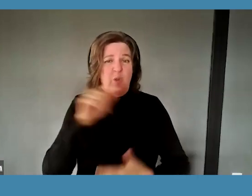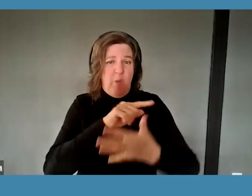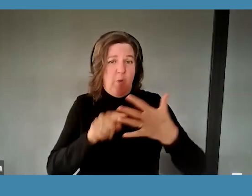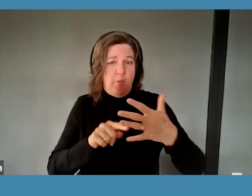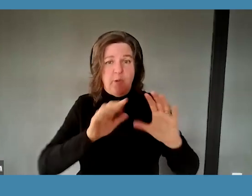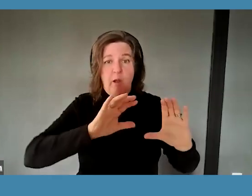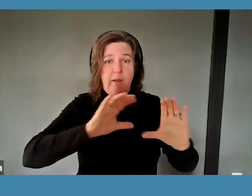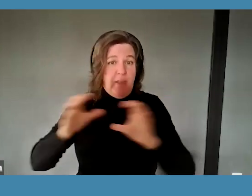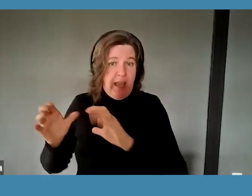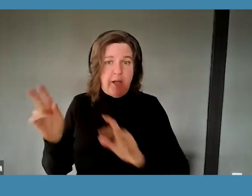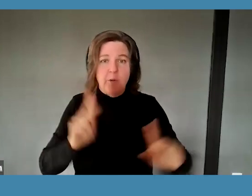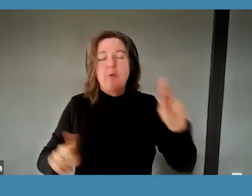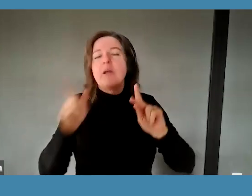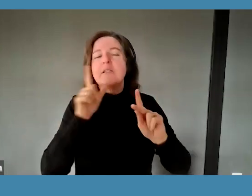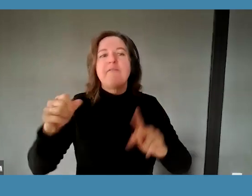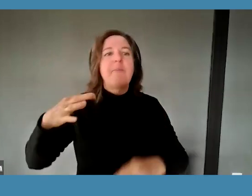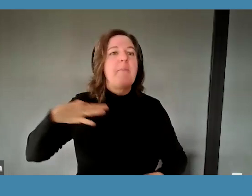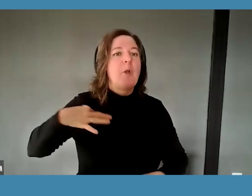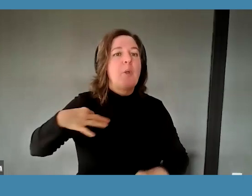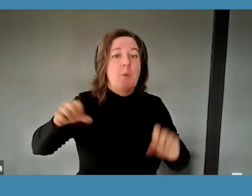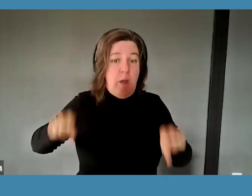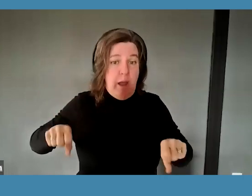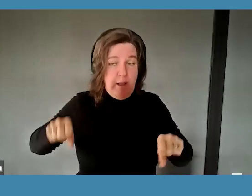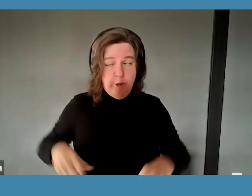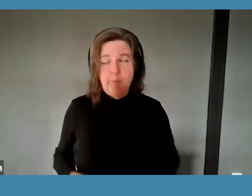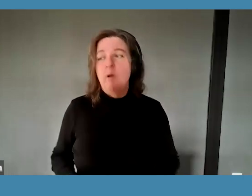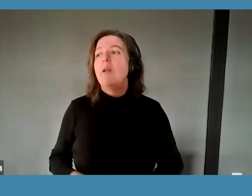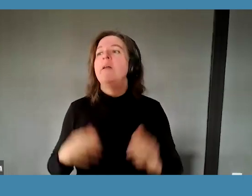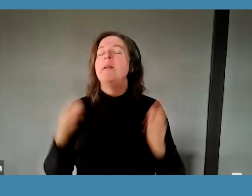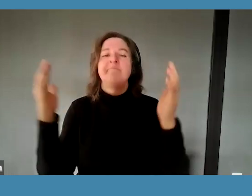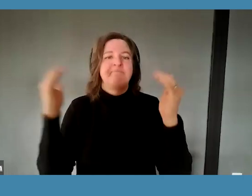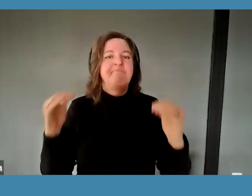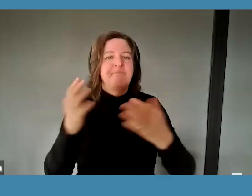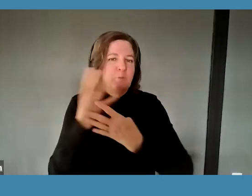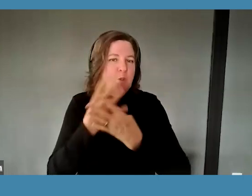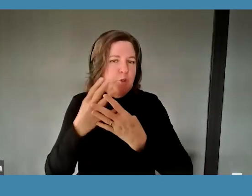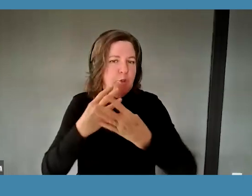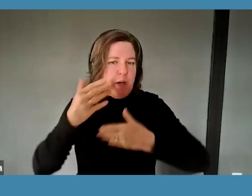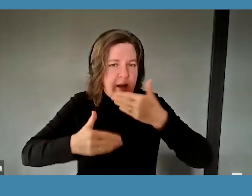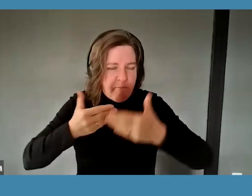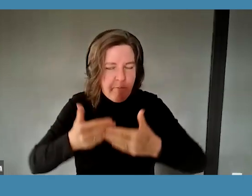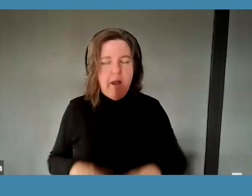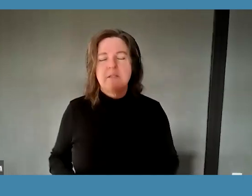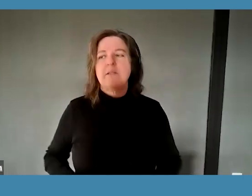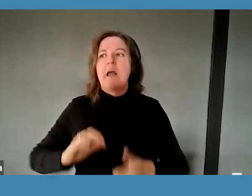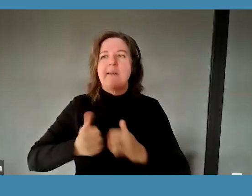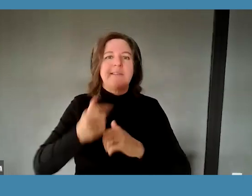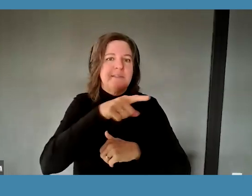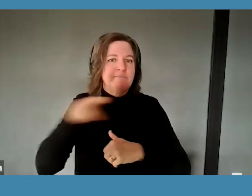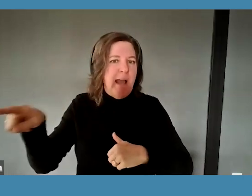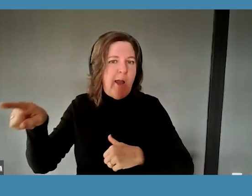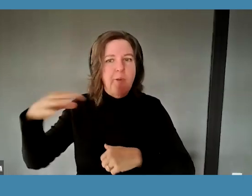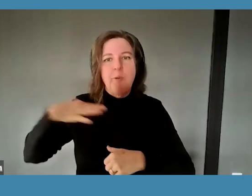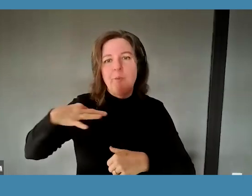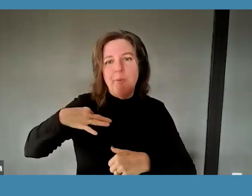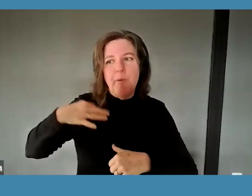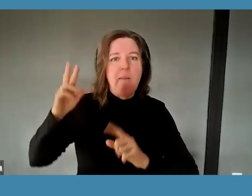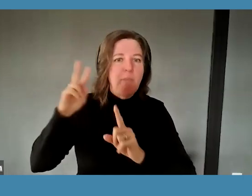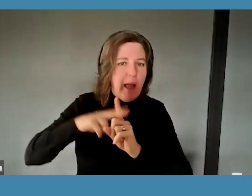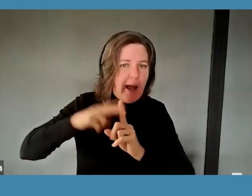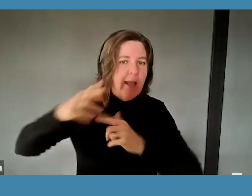of people who are eligible. So I'm going to move forward to the screening process, how you apply.